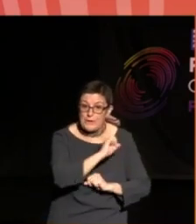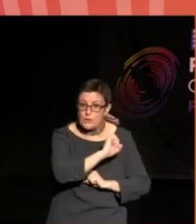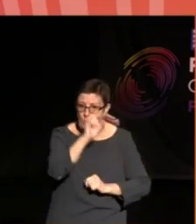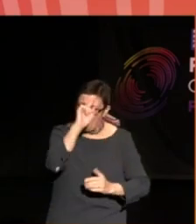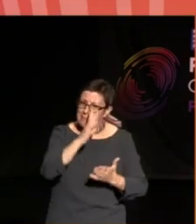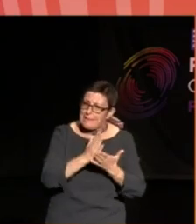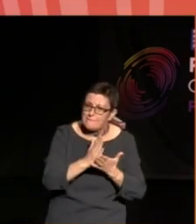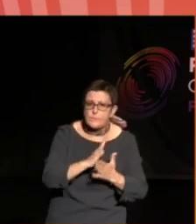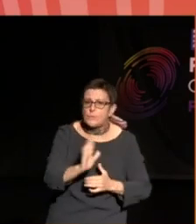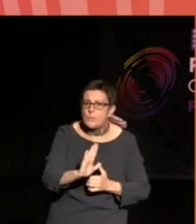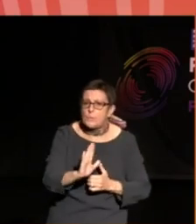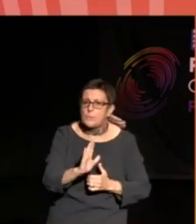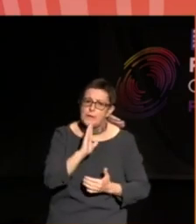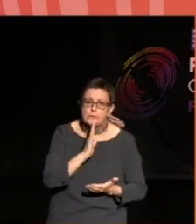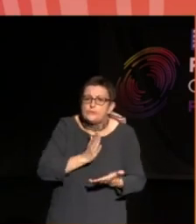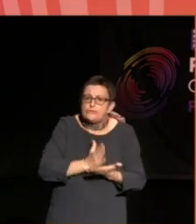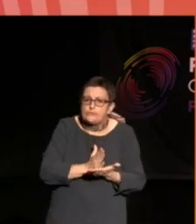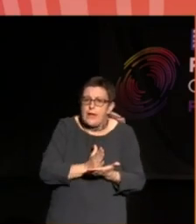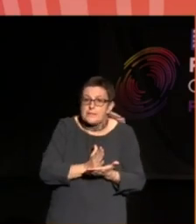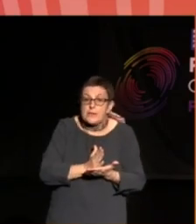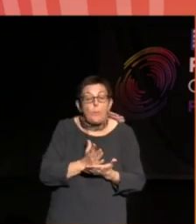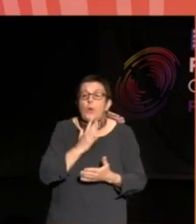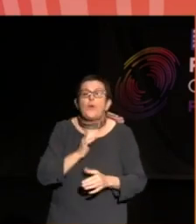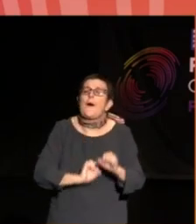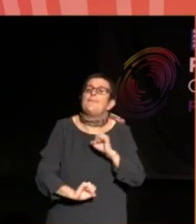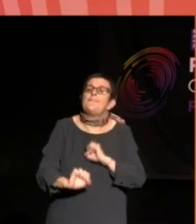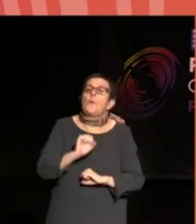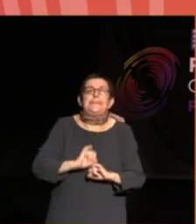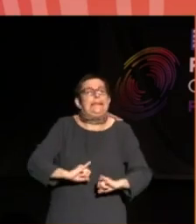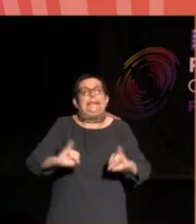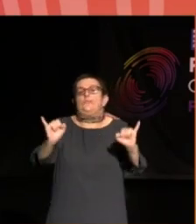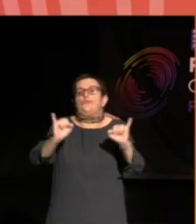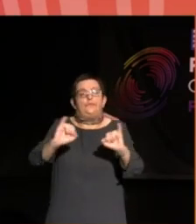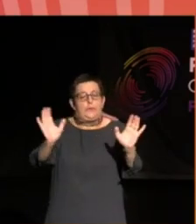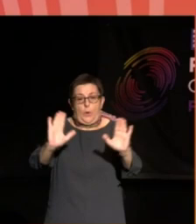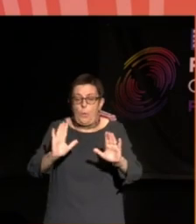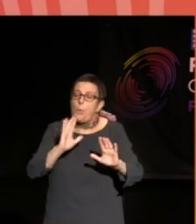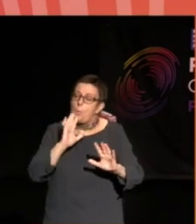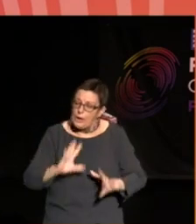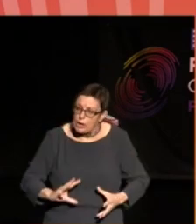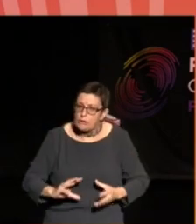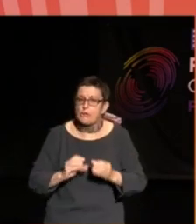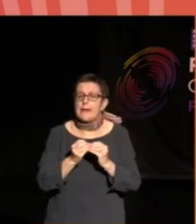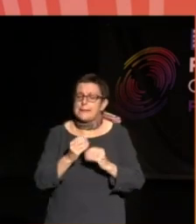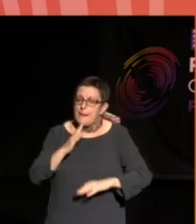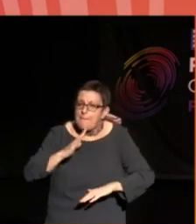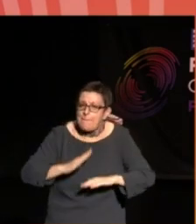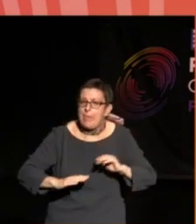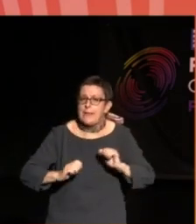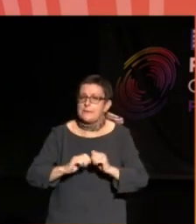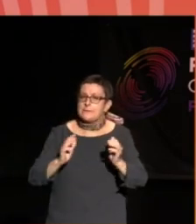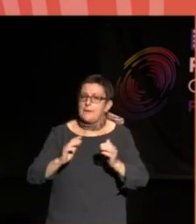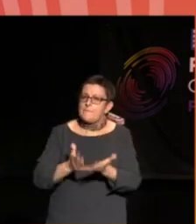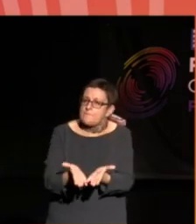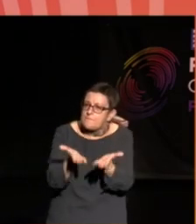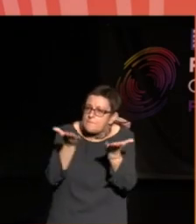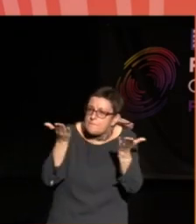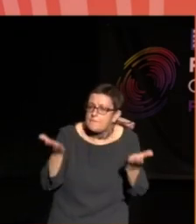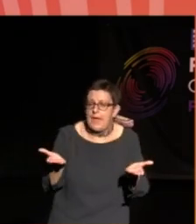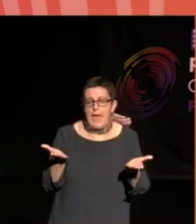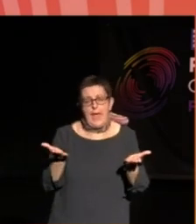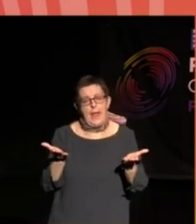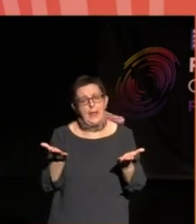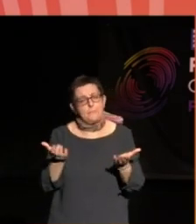we're talking about is not just avoiding a catastrophe. We're talking about building a far better, fairer, more just, more